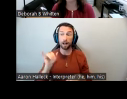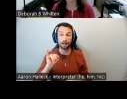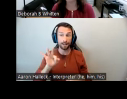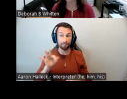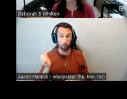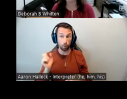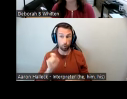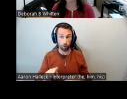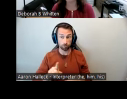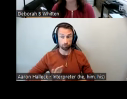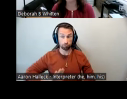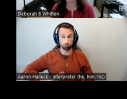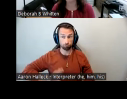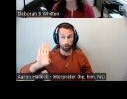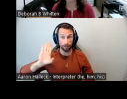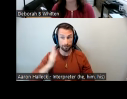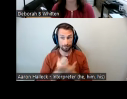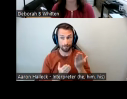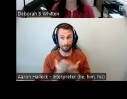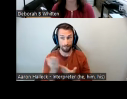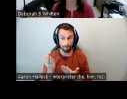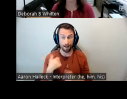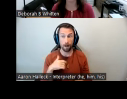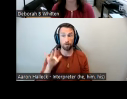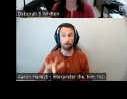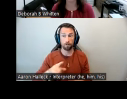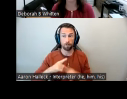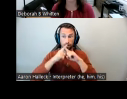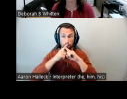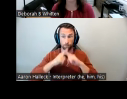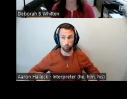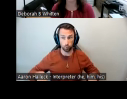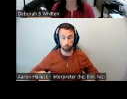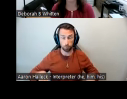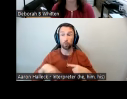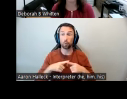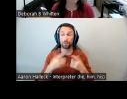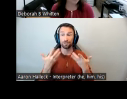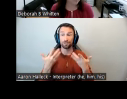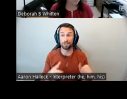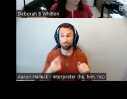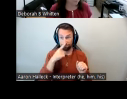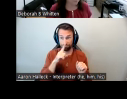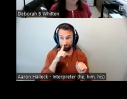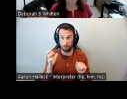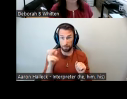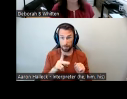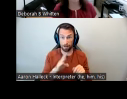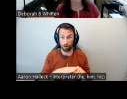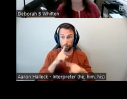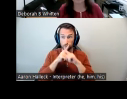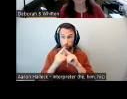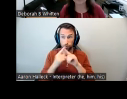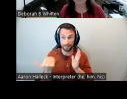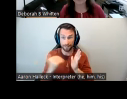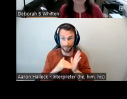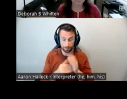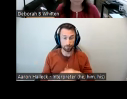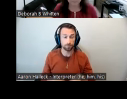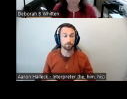hand feature and I will take you off of mute. But once you're done, if you put yourself back on mute, we'd appreciate it. The webinar is